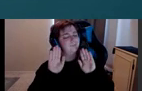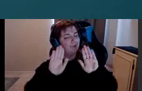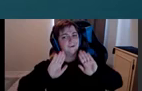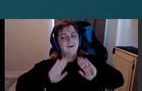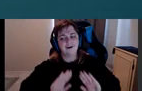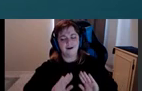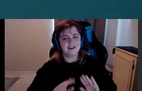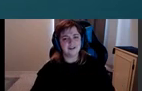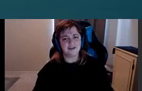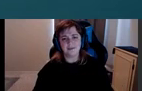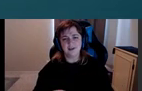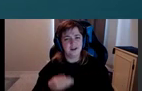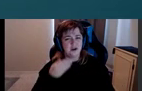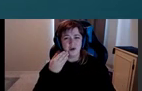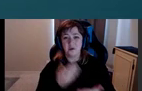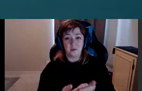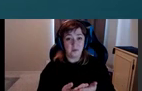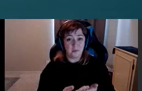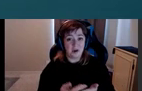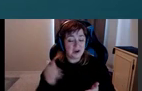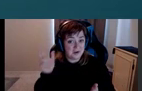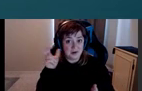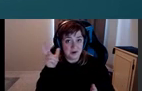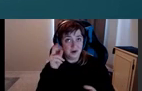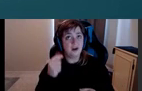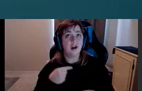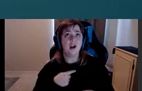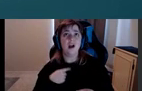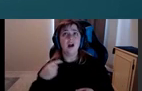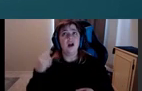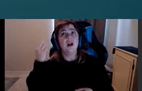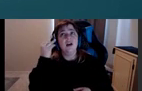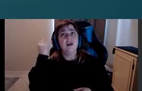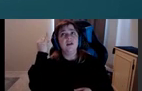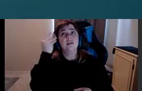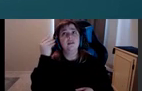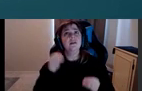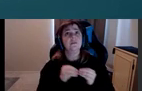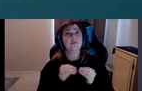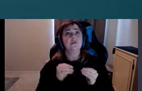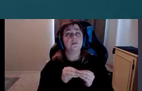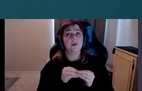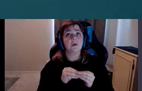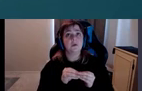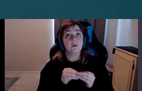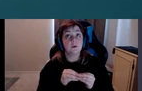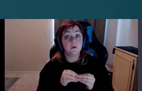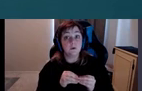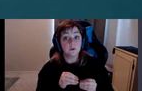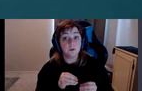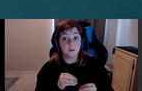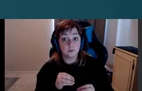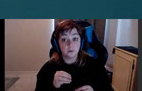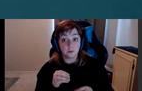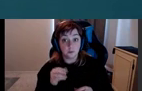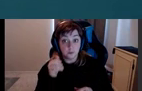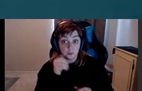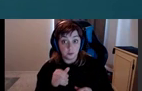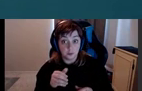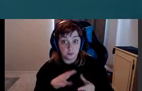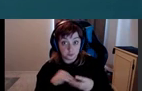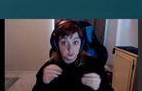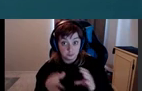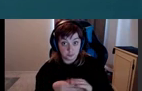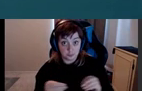hear. And it also makes me think that I want to know more about her story. Like I want to know more about her